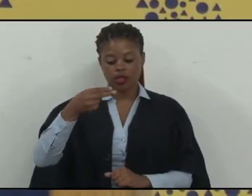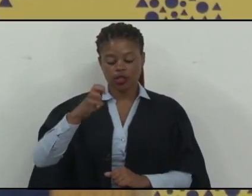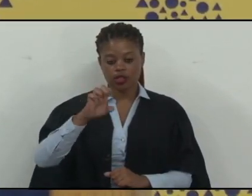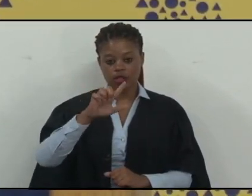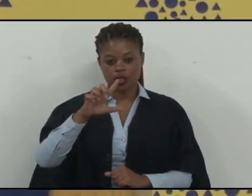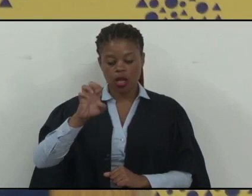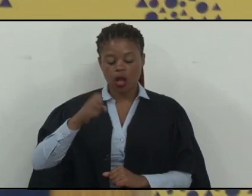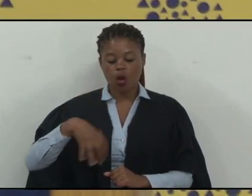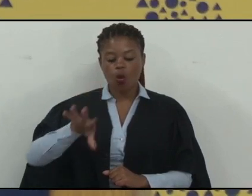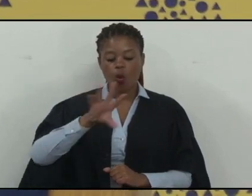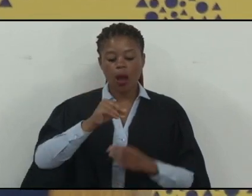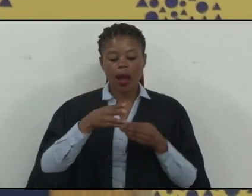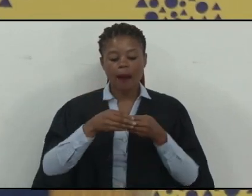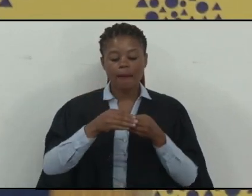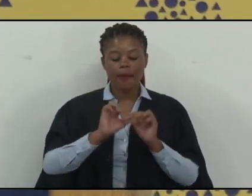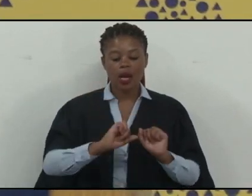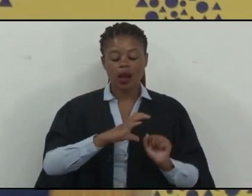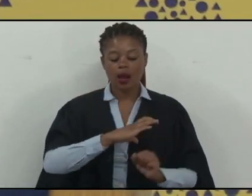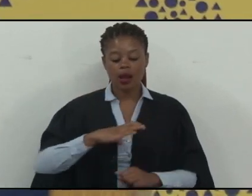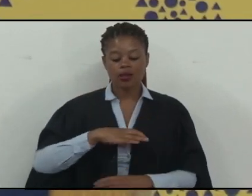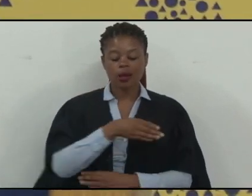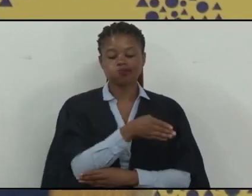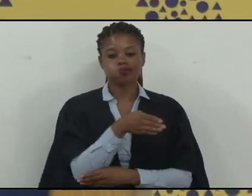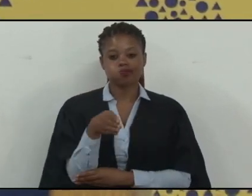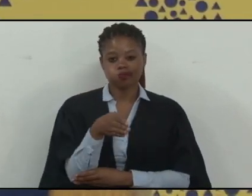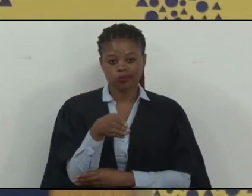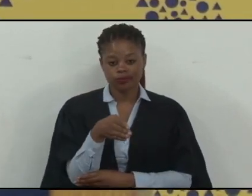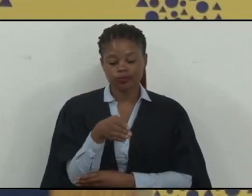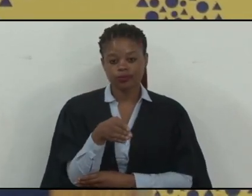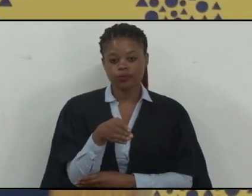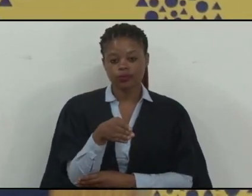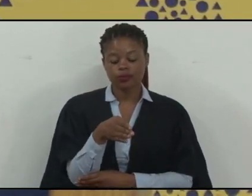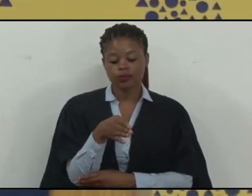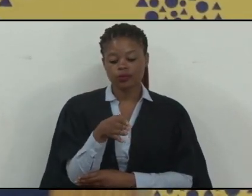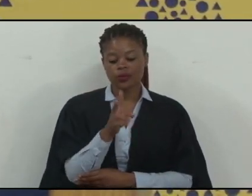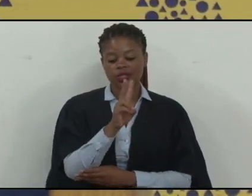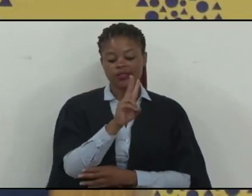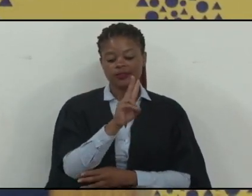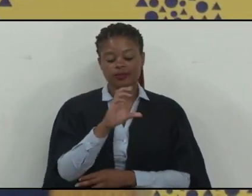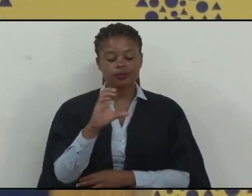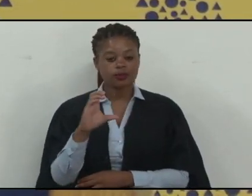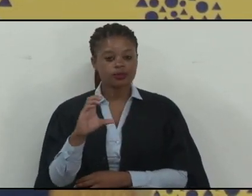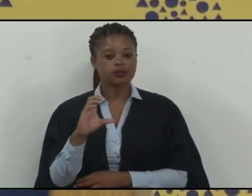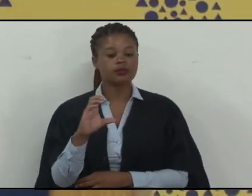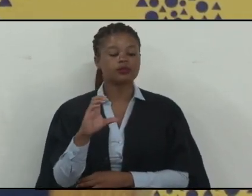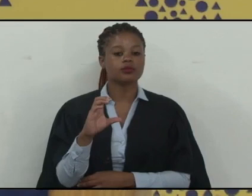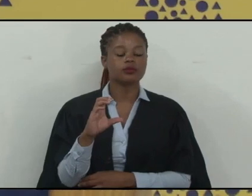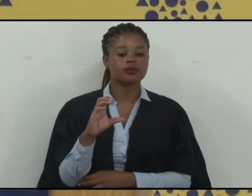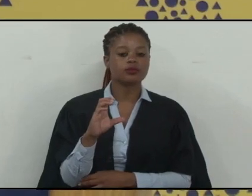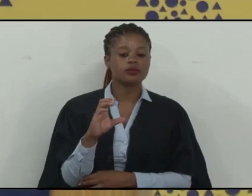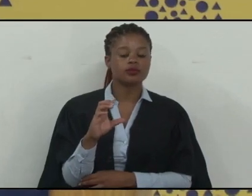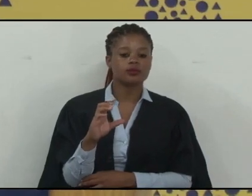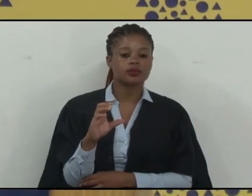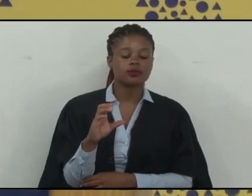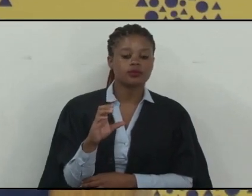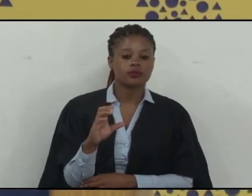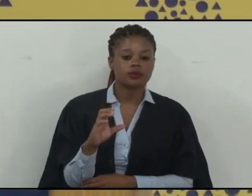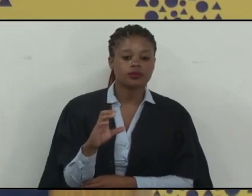all members of our Council present, Vice Chancellor,